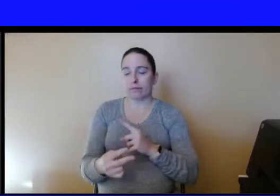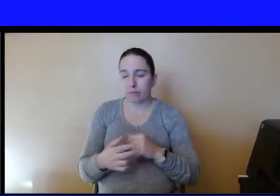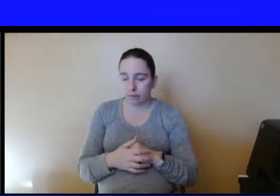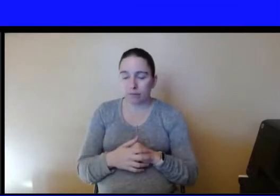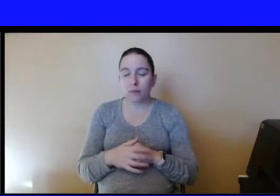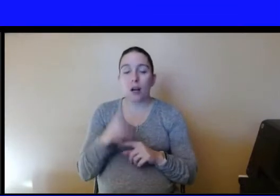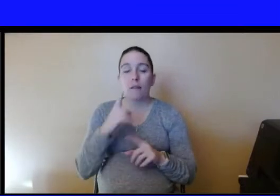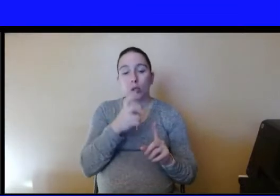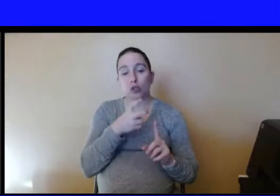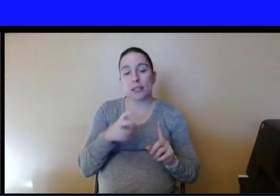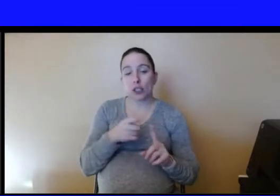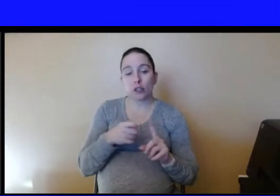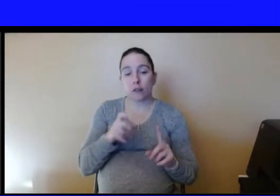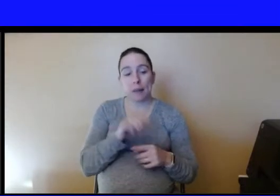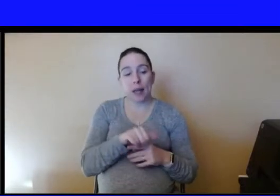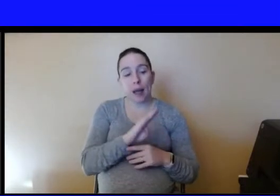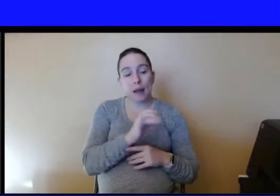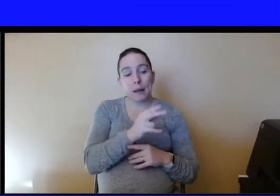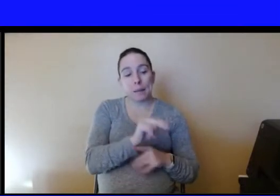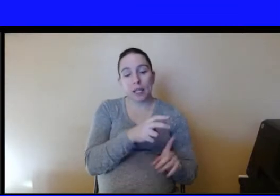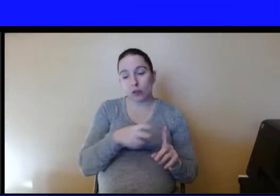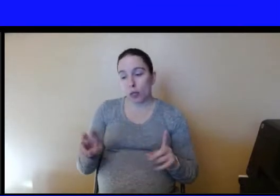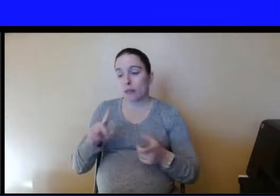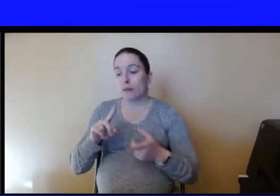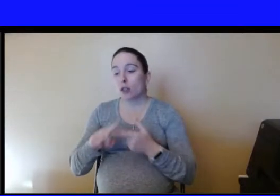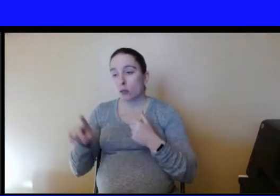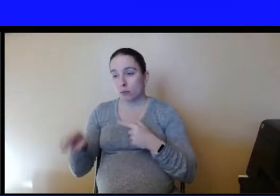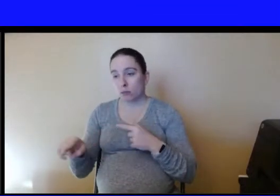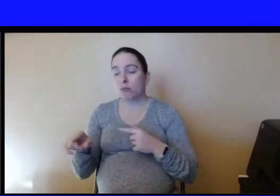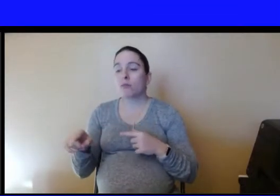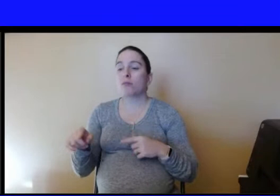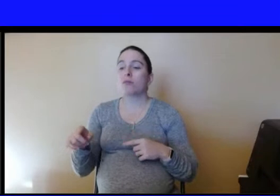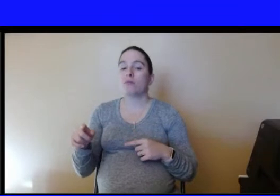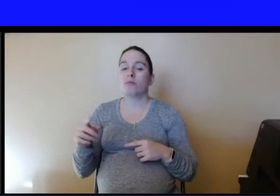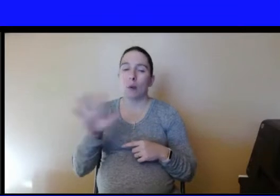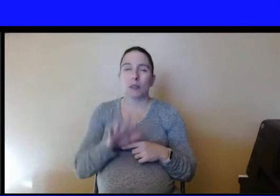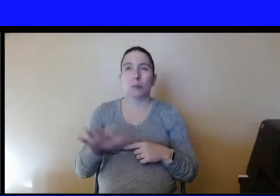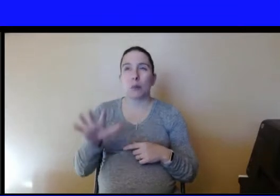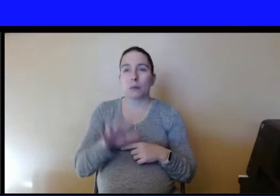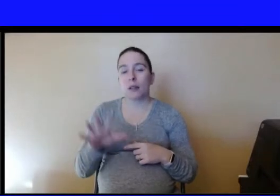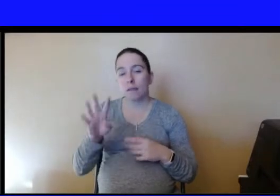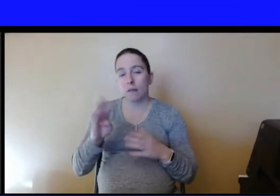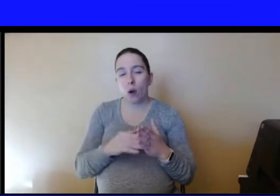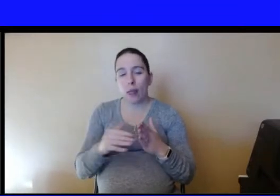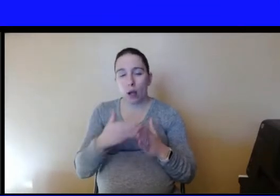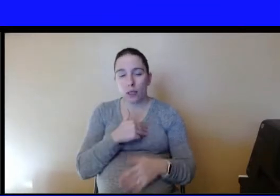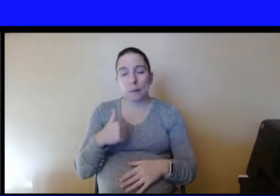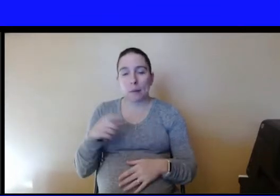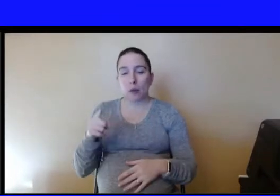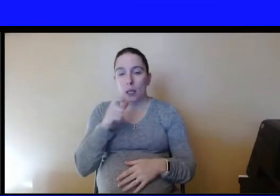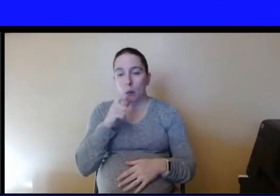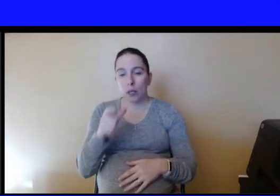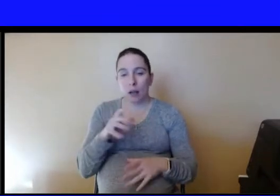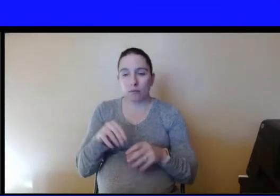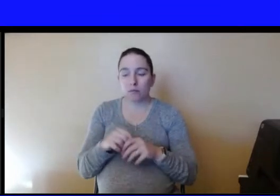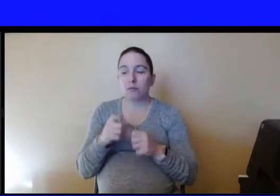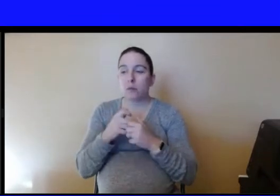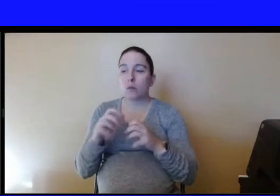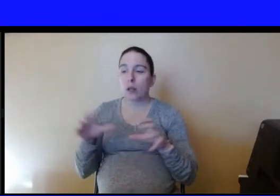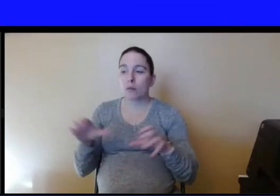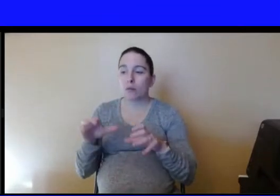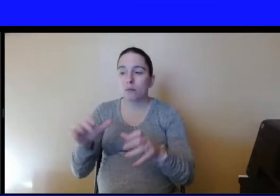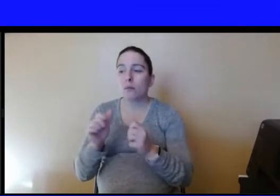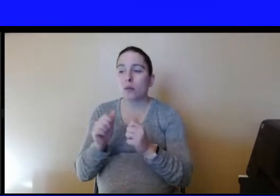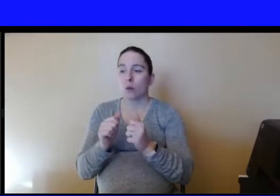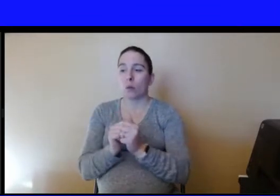nothing falls through the cracks and members continue to receive the support services that they need through care management. In